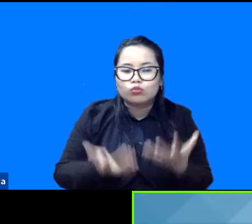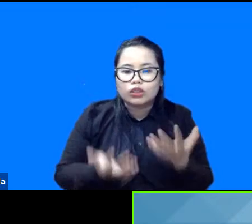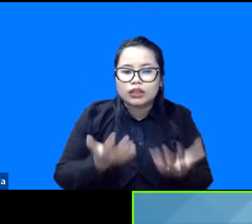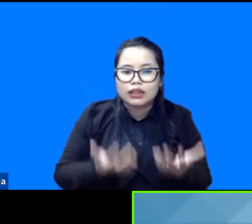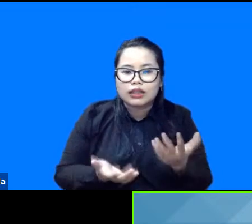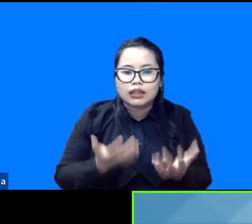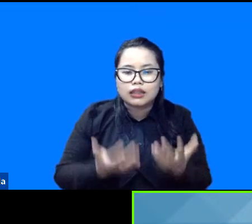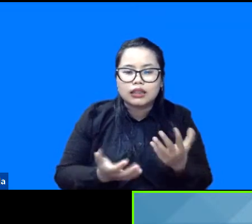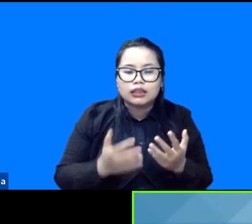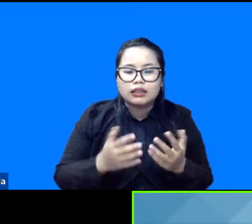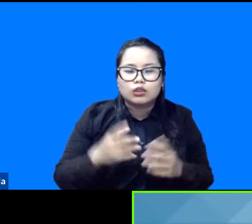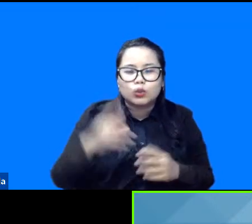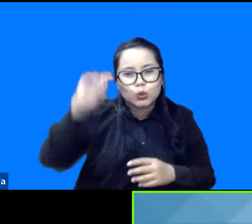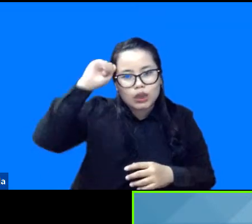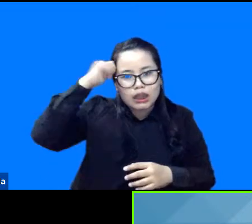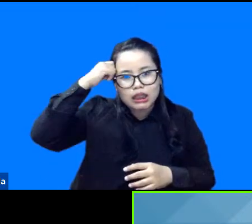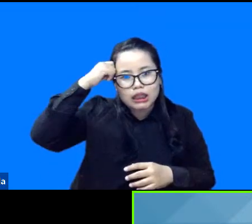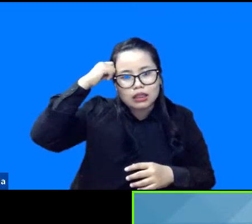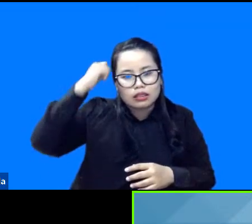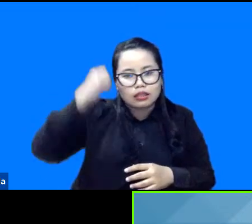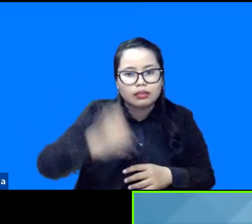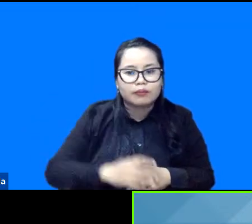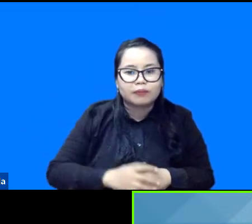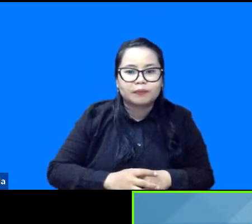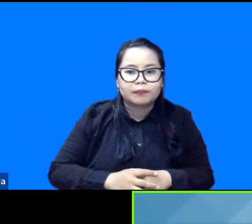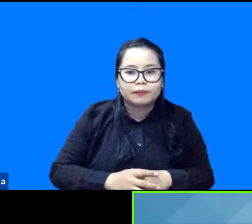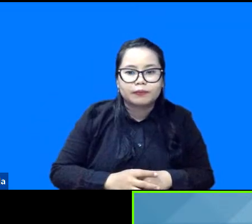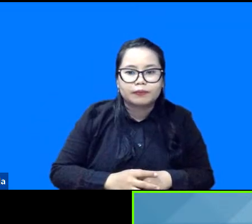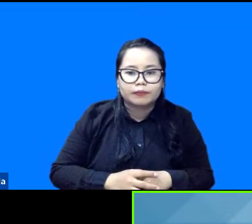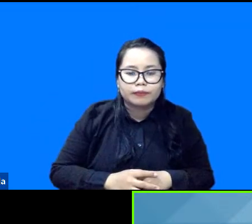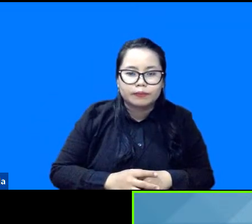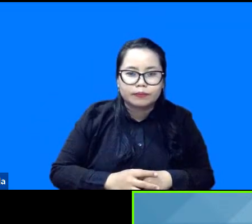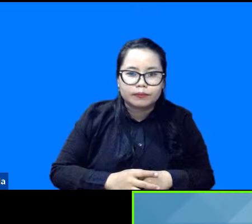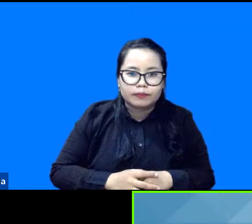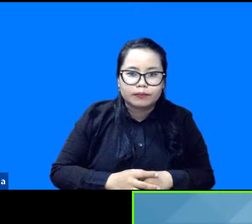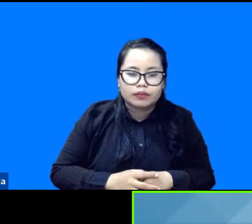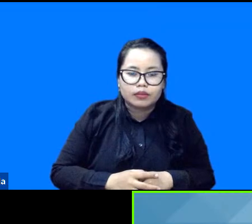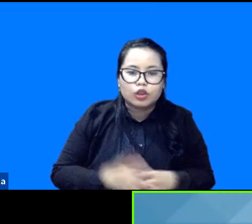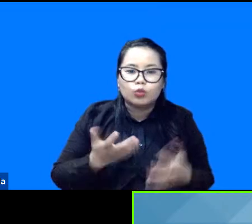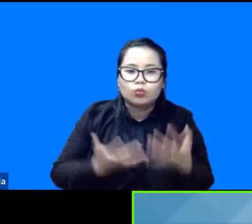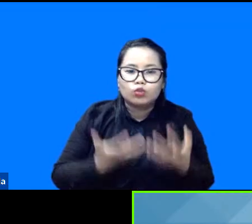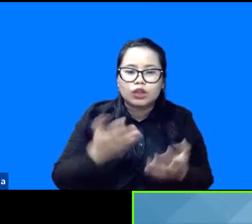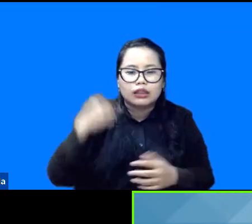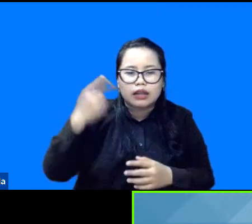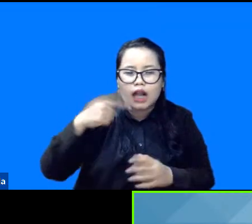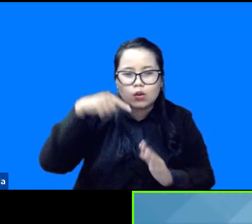difficult, maybe it is very detailed for